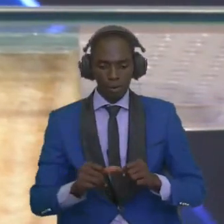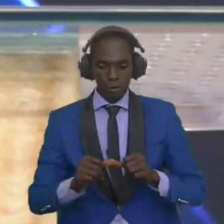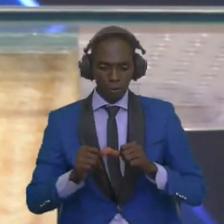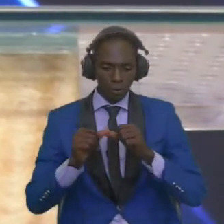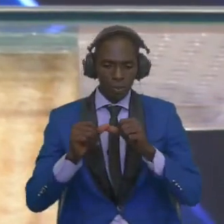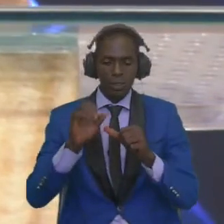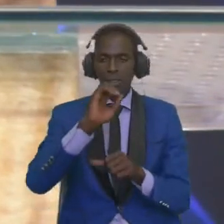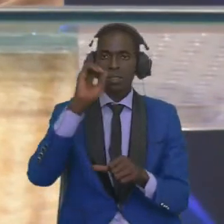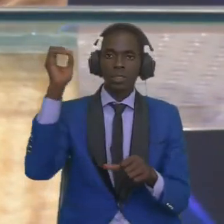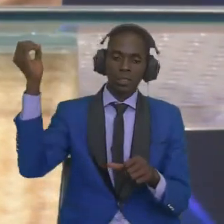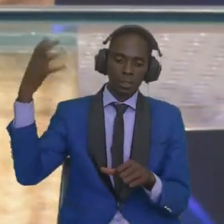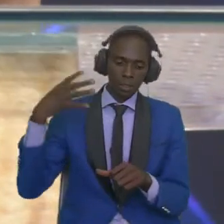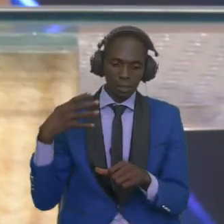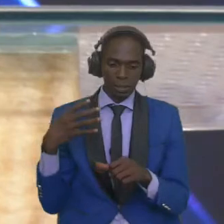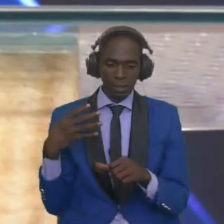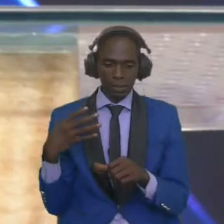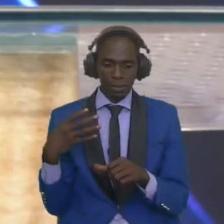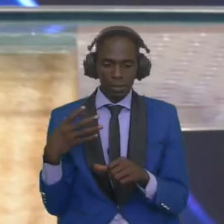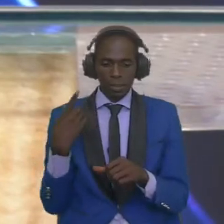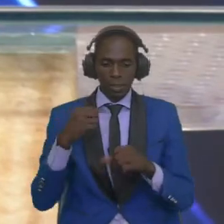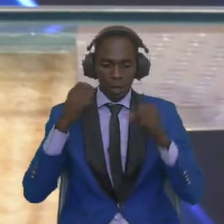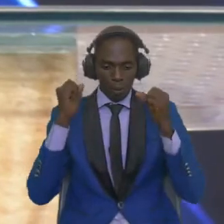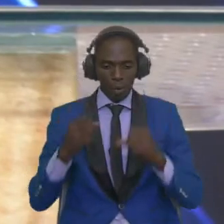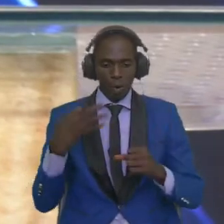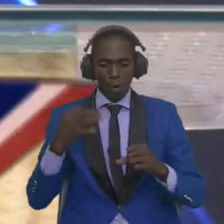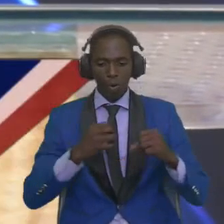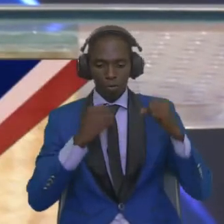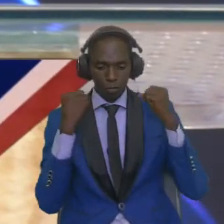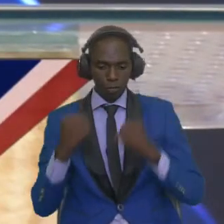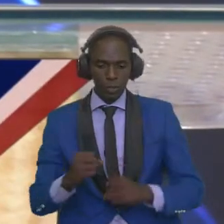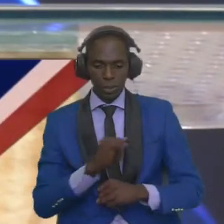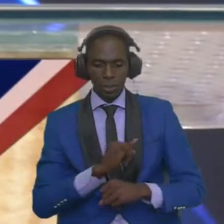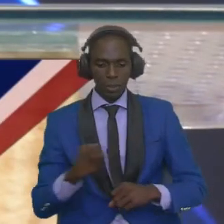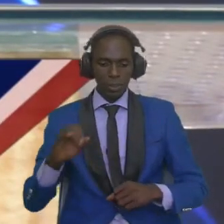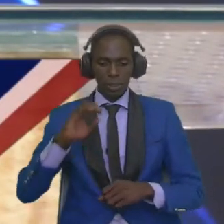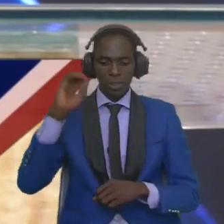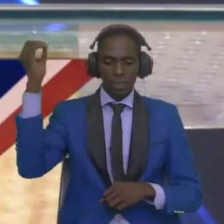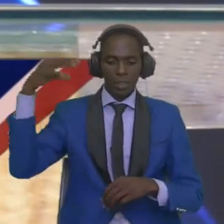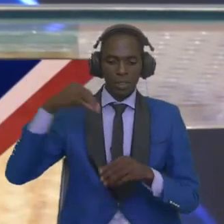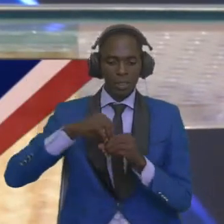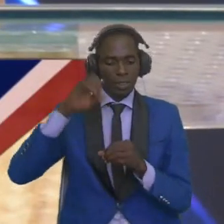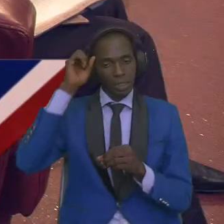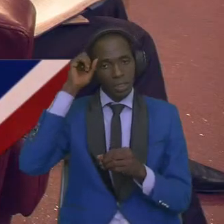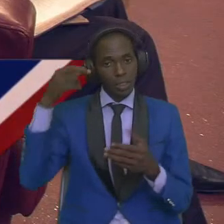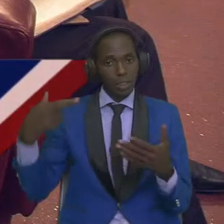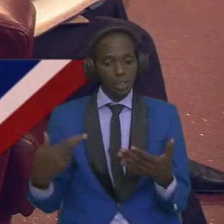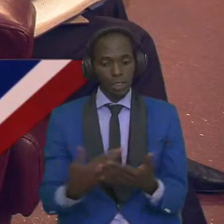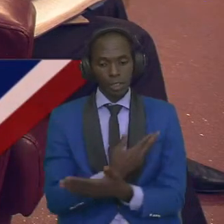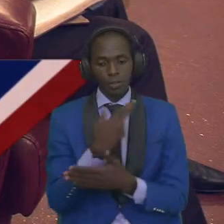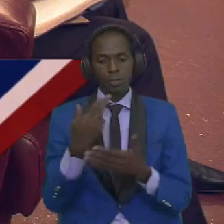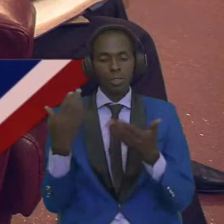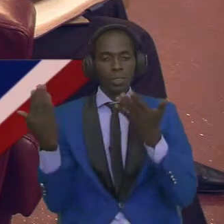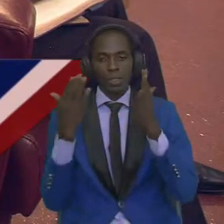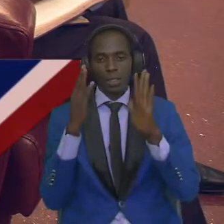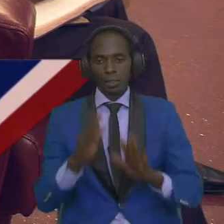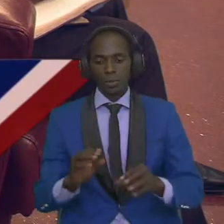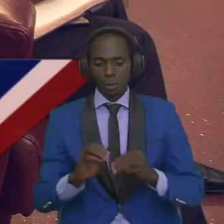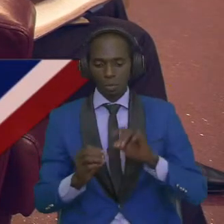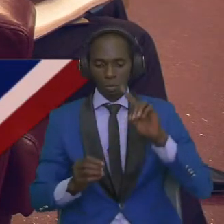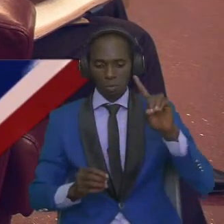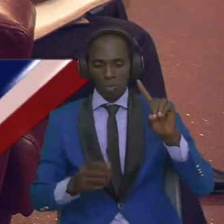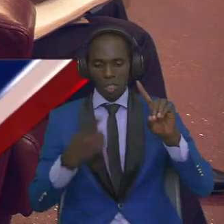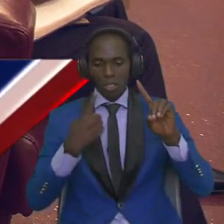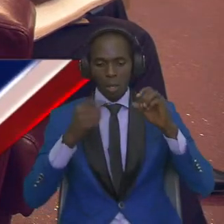Three things we're looking at. Number one, the power of sustaining grace against all